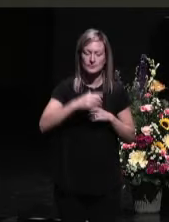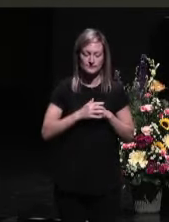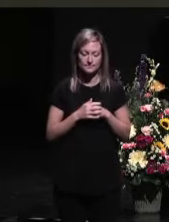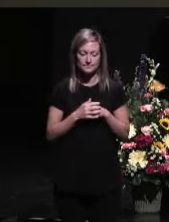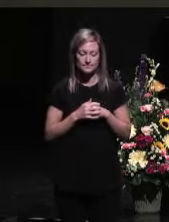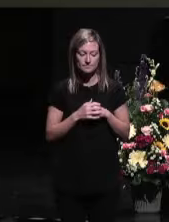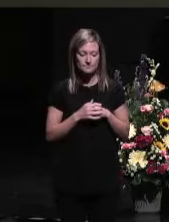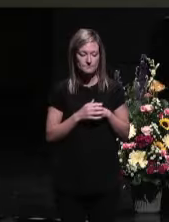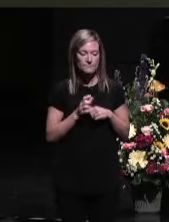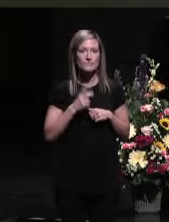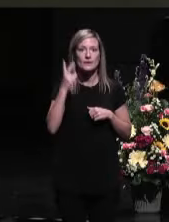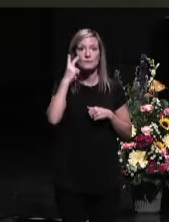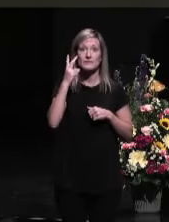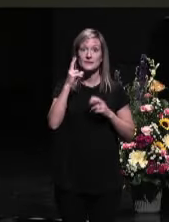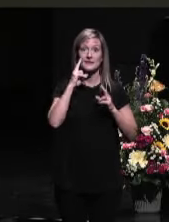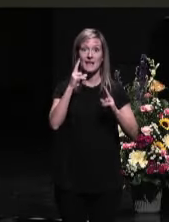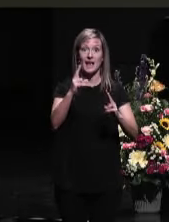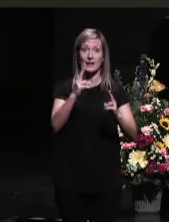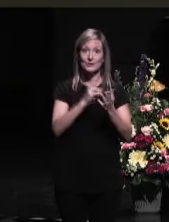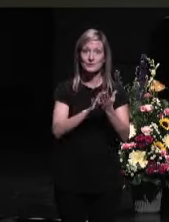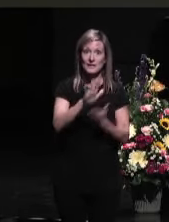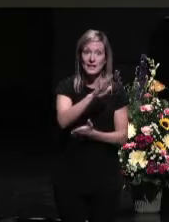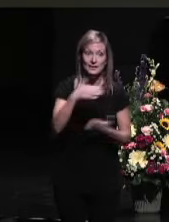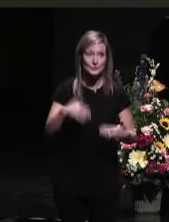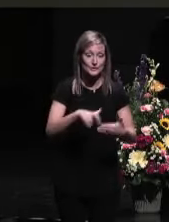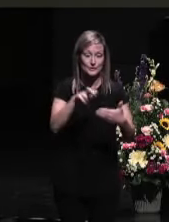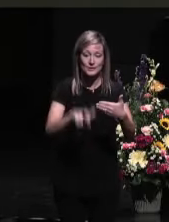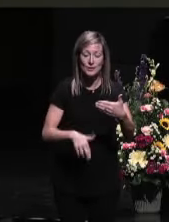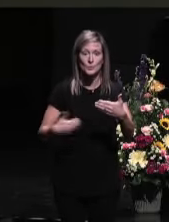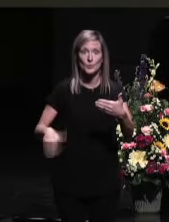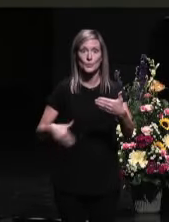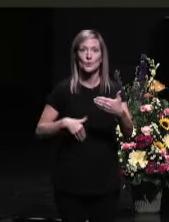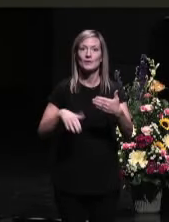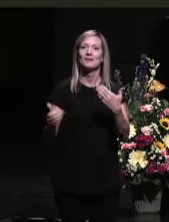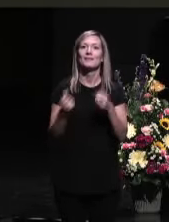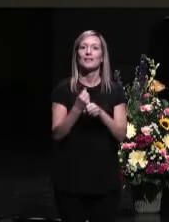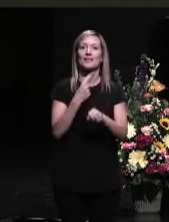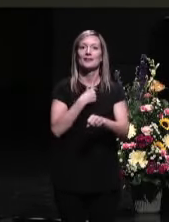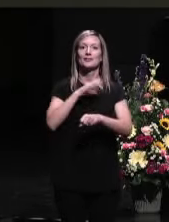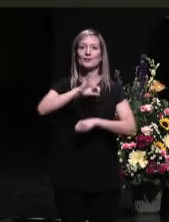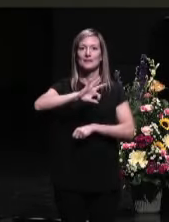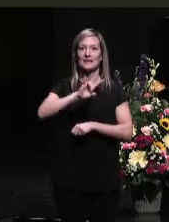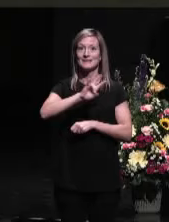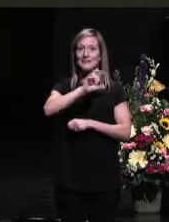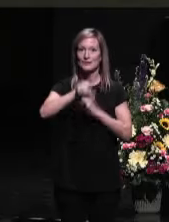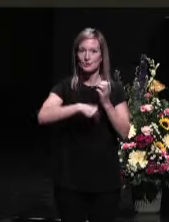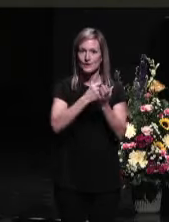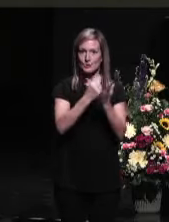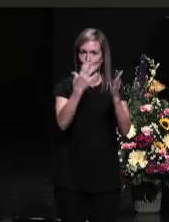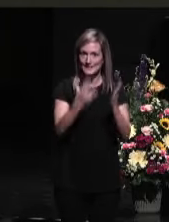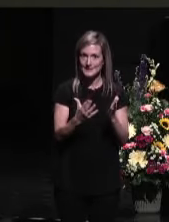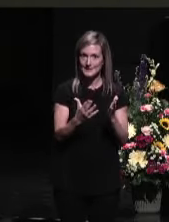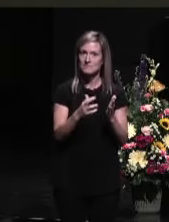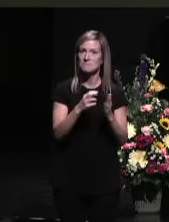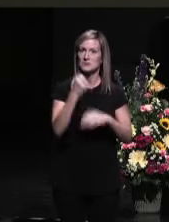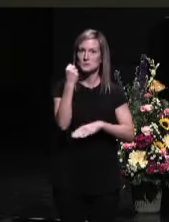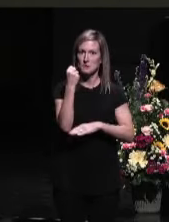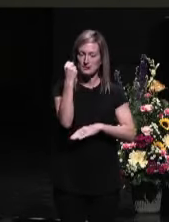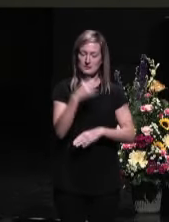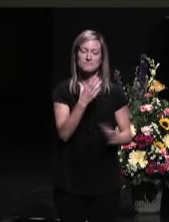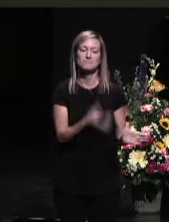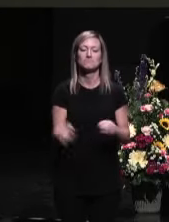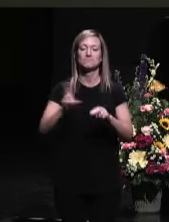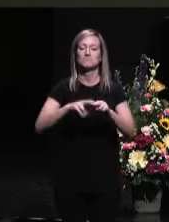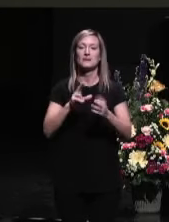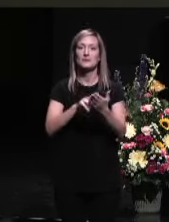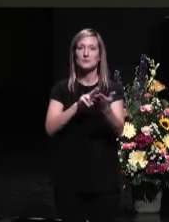number of remarkable outcomes. We had 97 graduates last year, which is a record. They have increased their enrollment from 2015 to